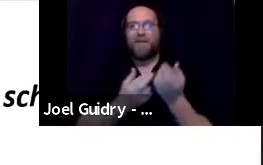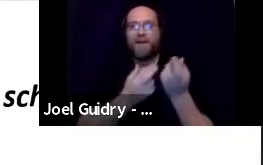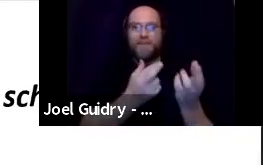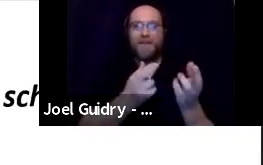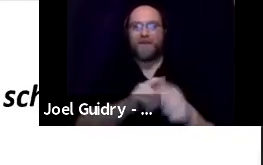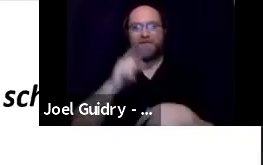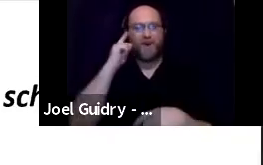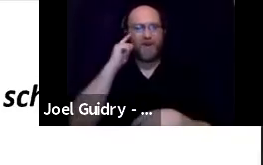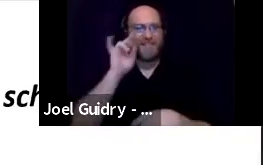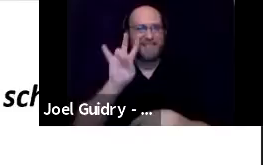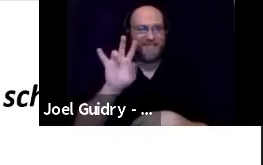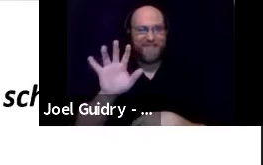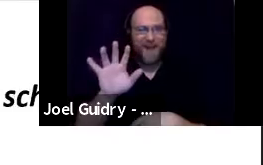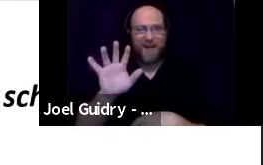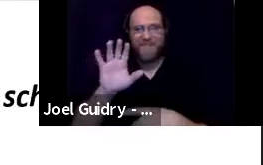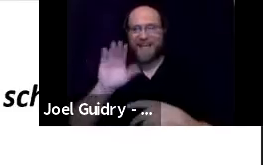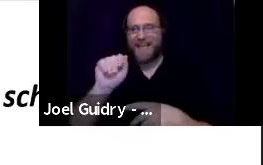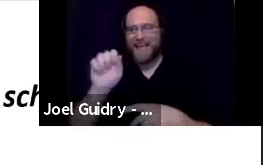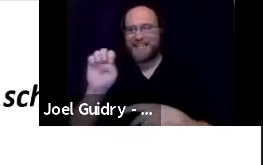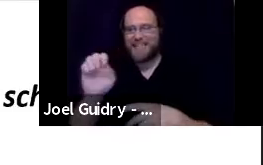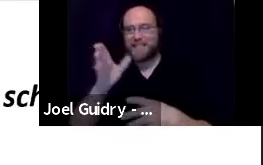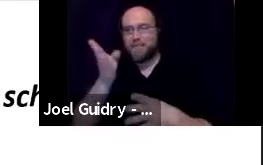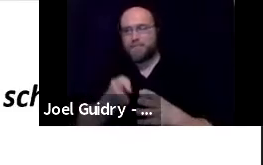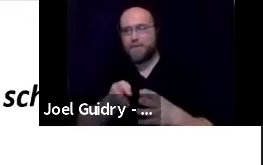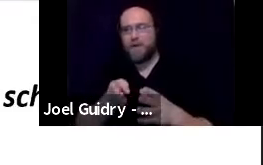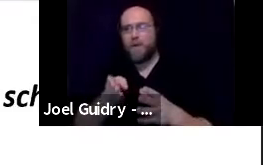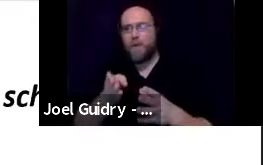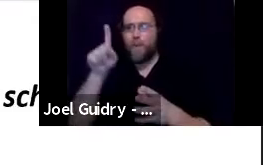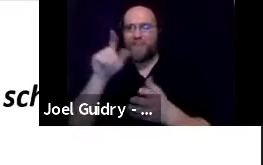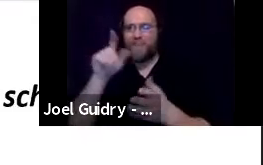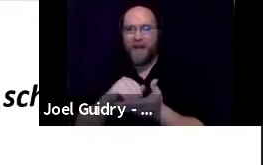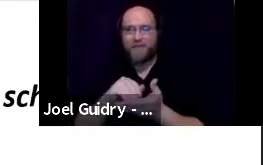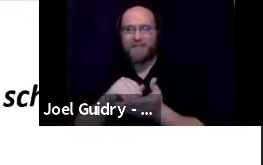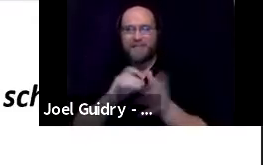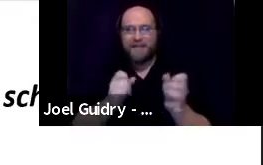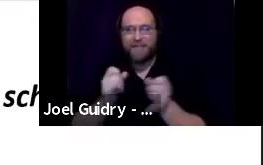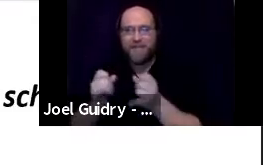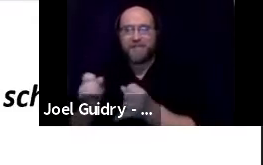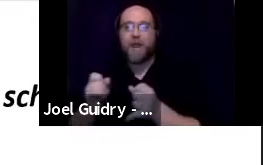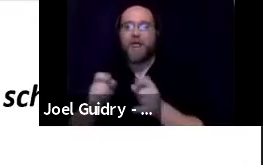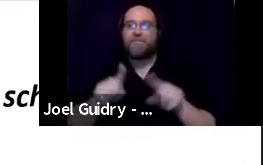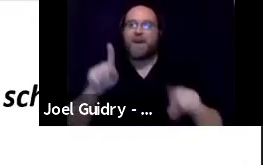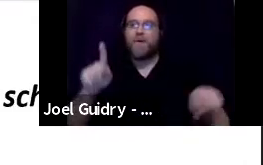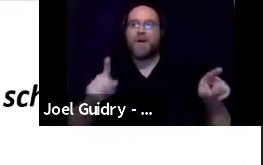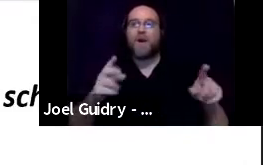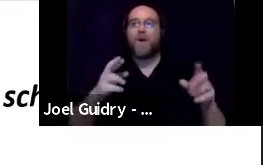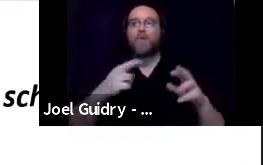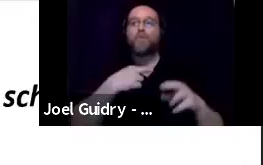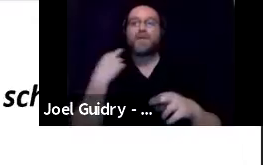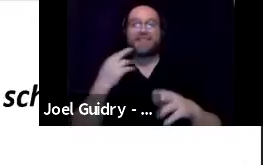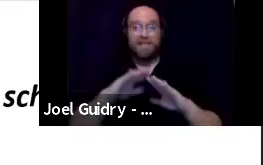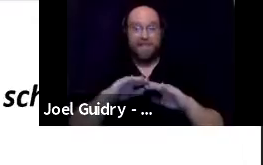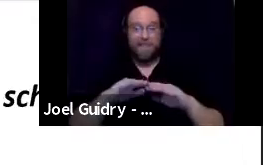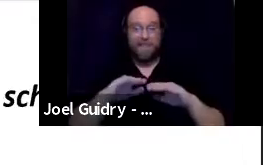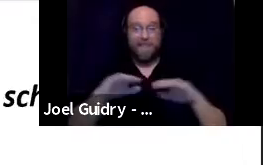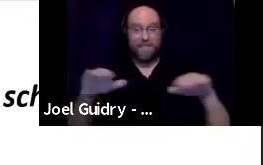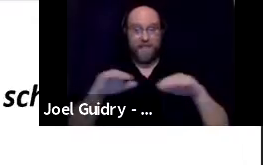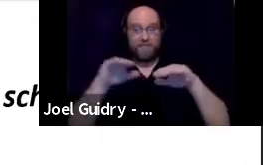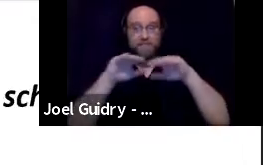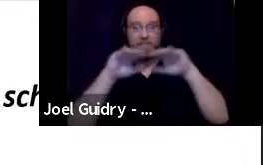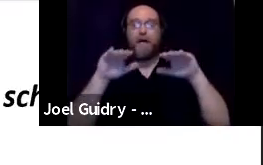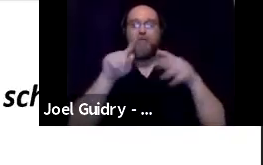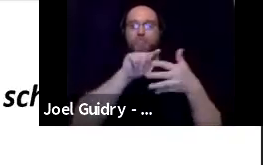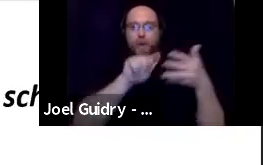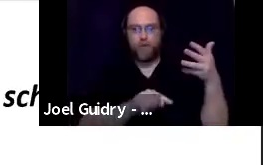per 1,000 individuals and the varying risk levels. Those are recommendations. They are not